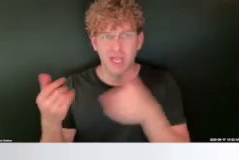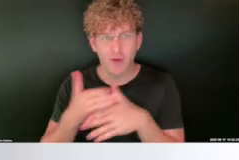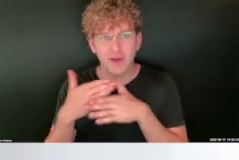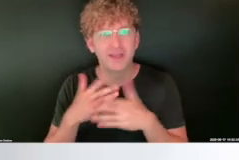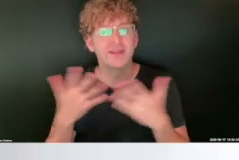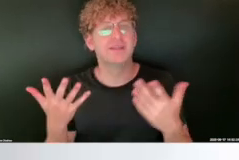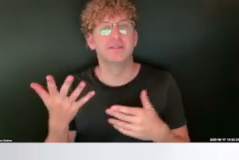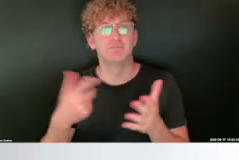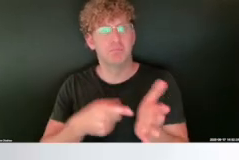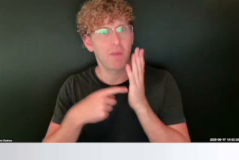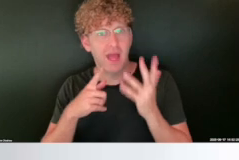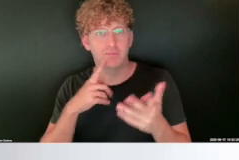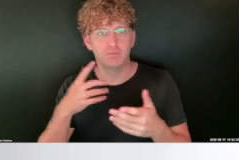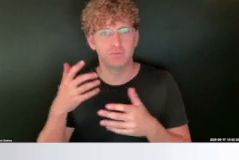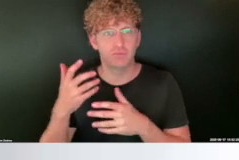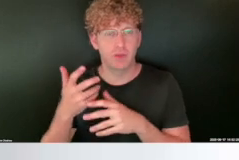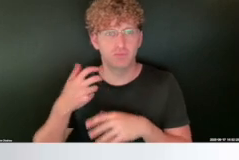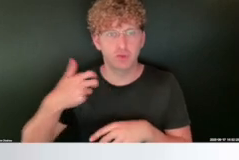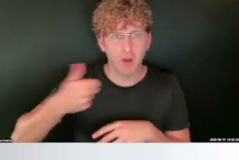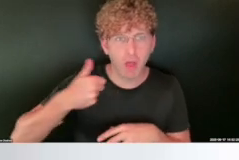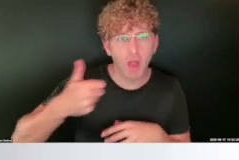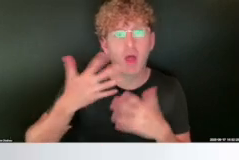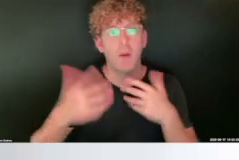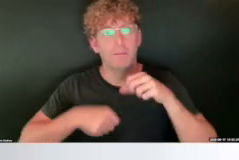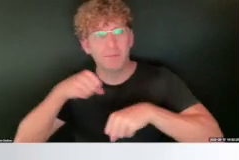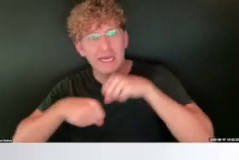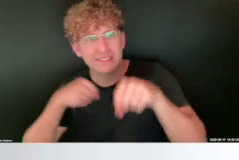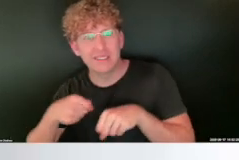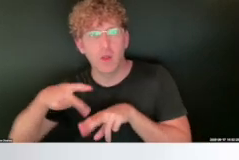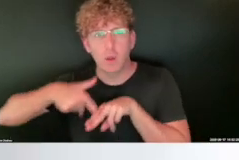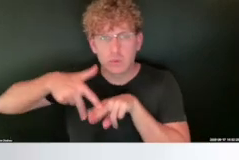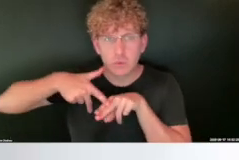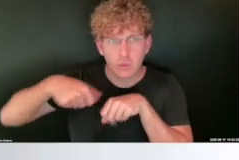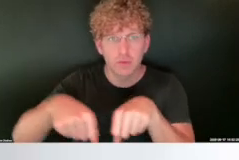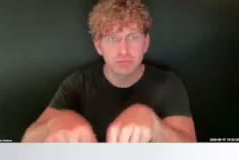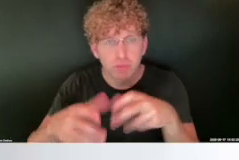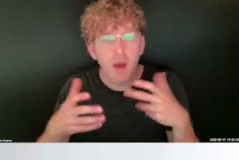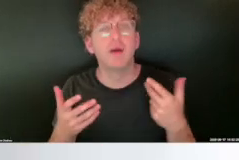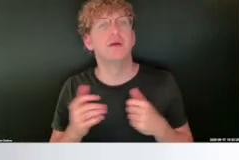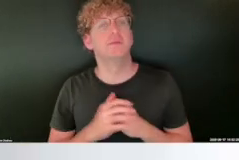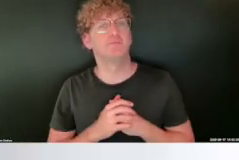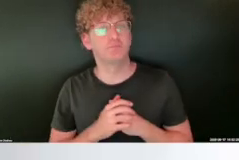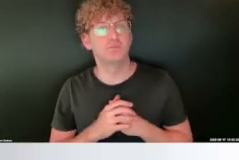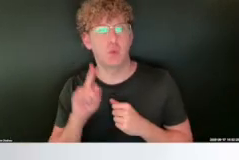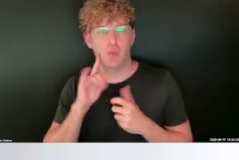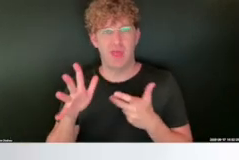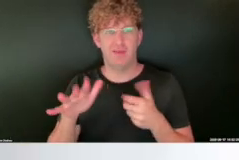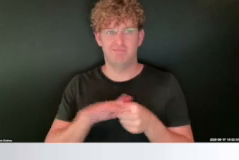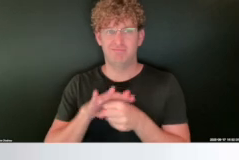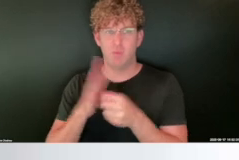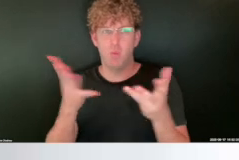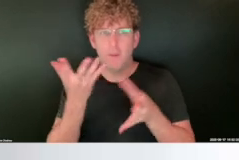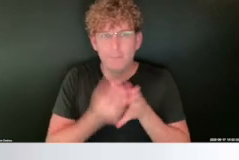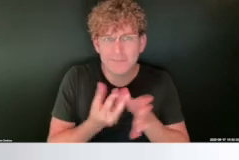to fill a community's transportation gaps for residents and provide access to key destinations. CMO previously funded